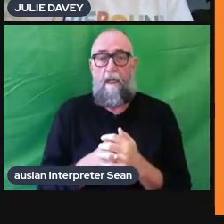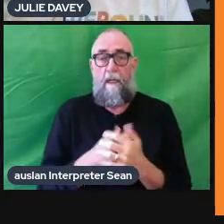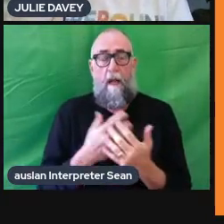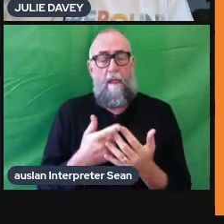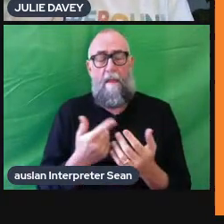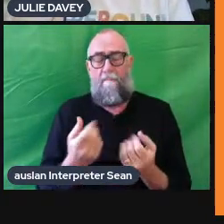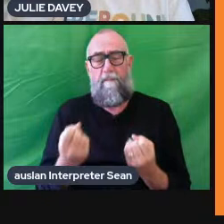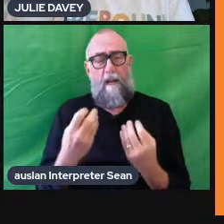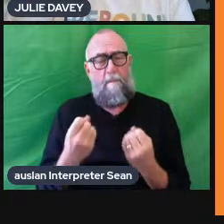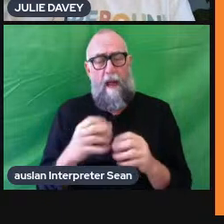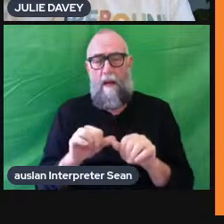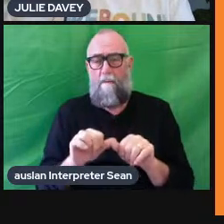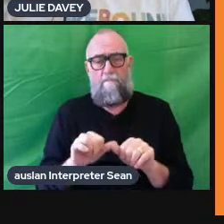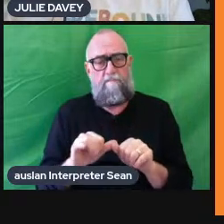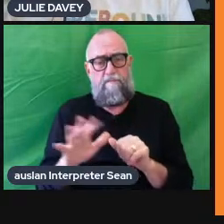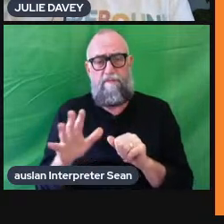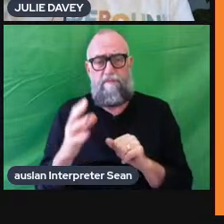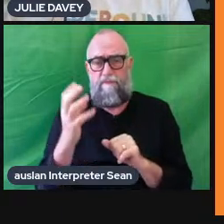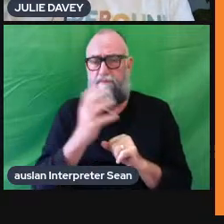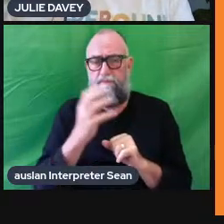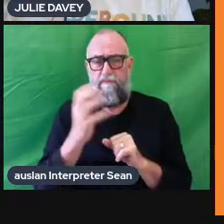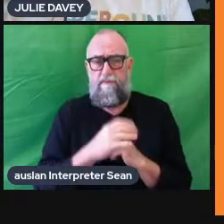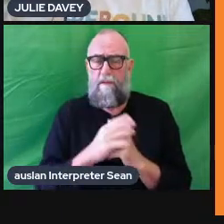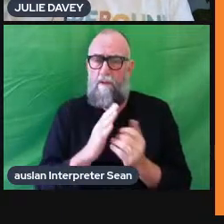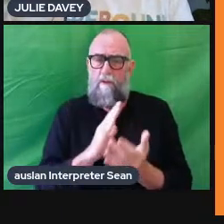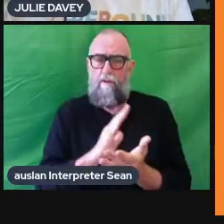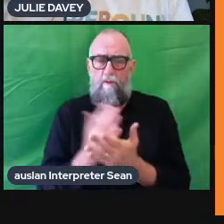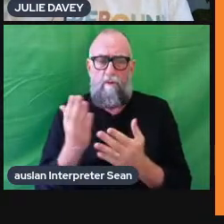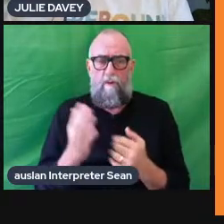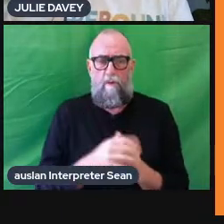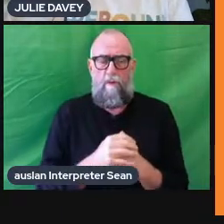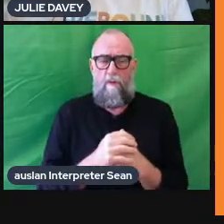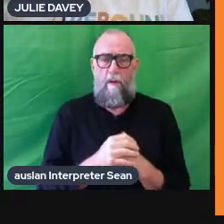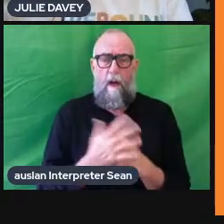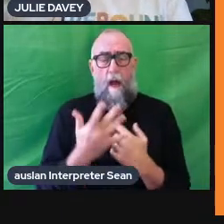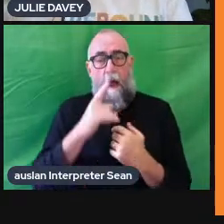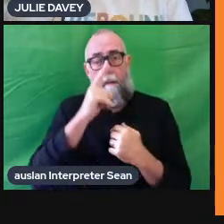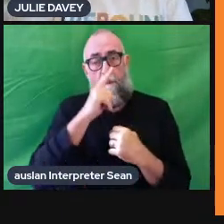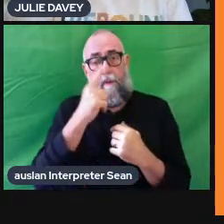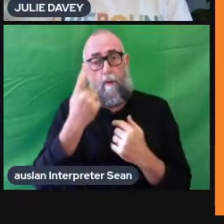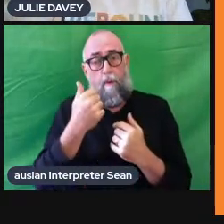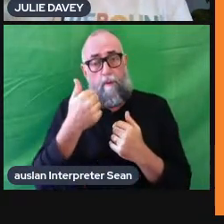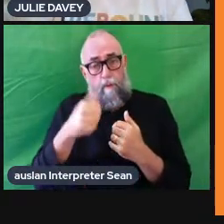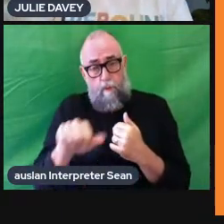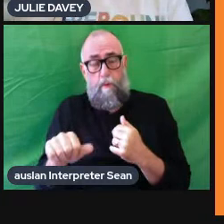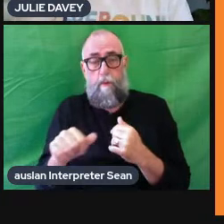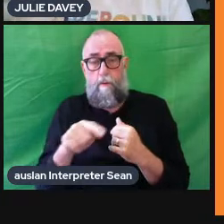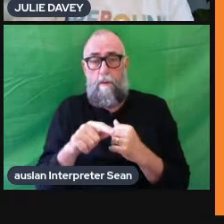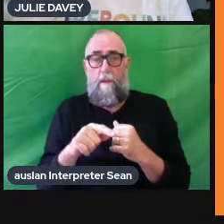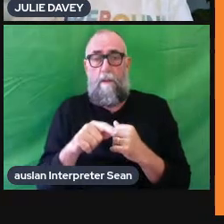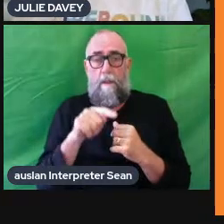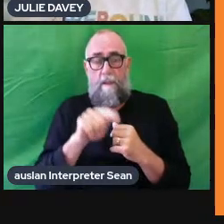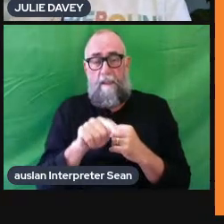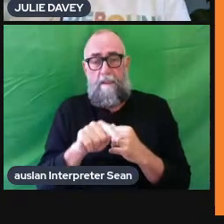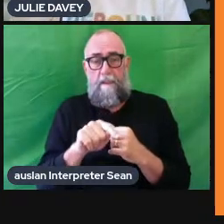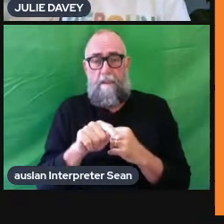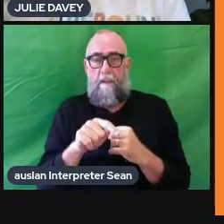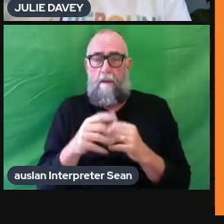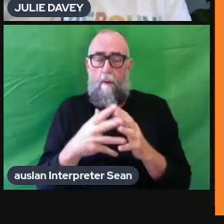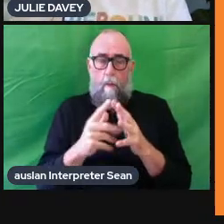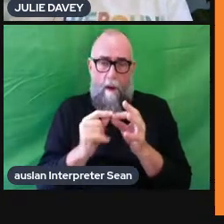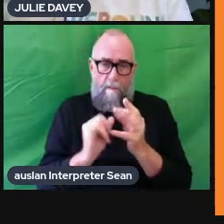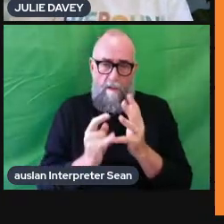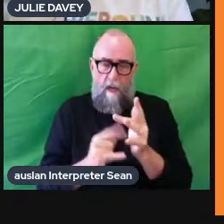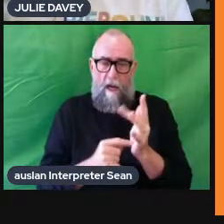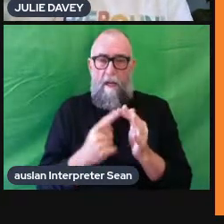feedback and from people who have used it. And people who are stroke survivors can use it, people who are